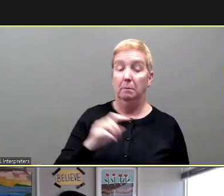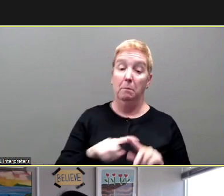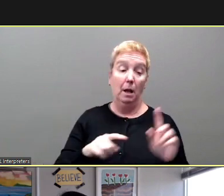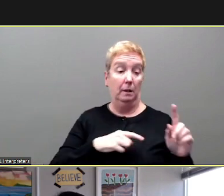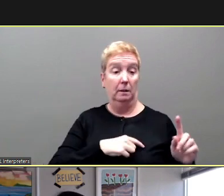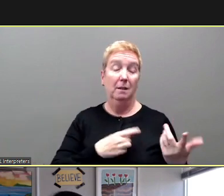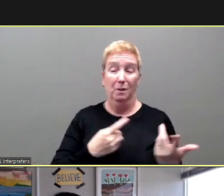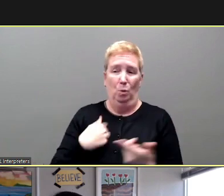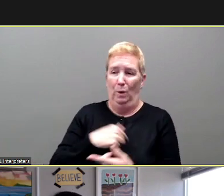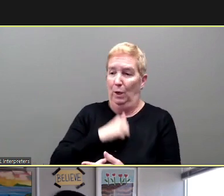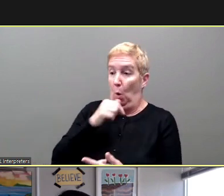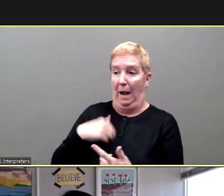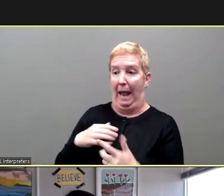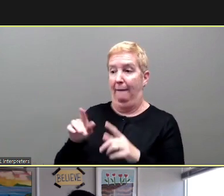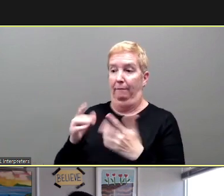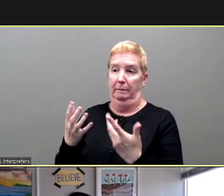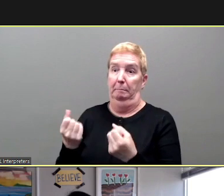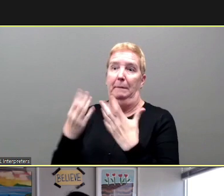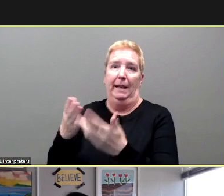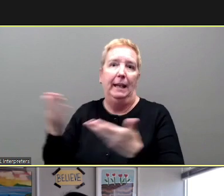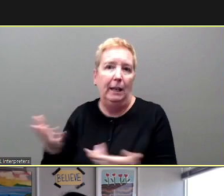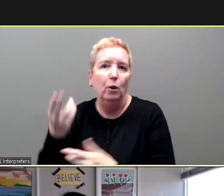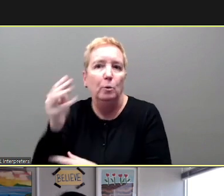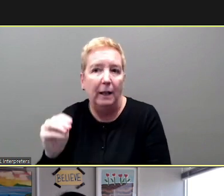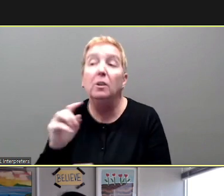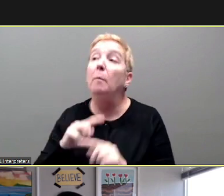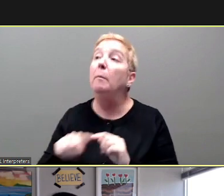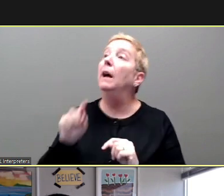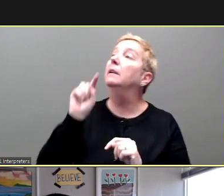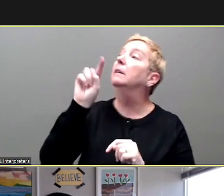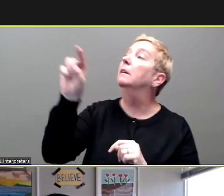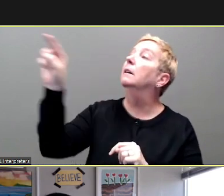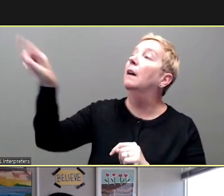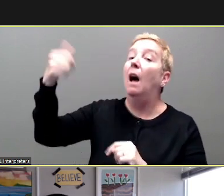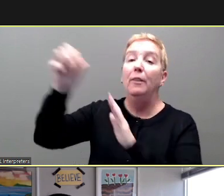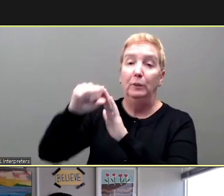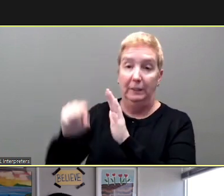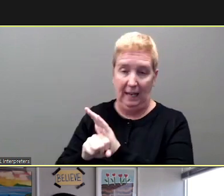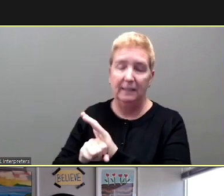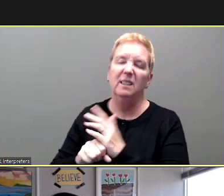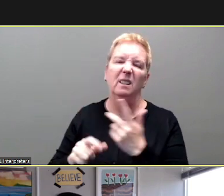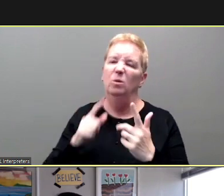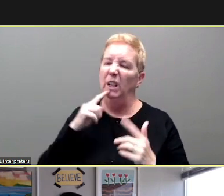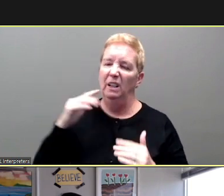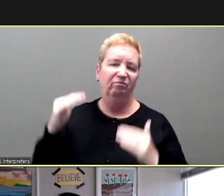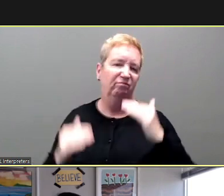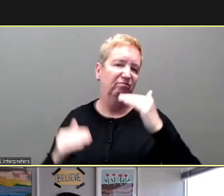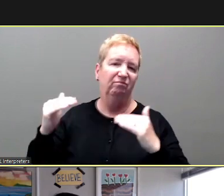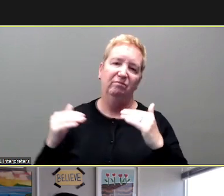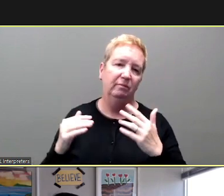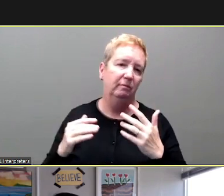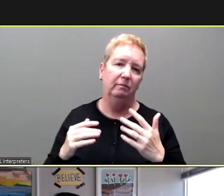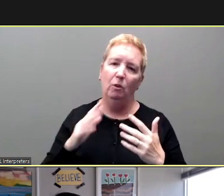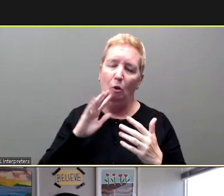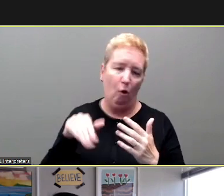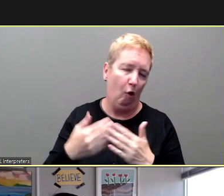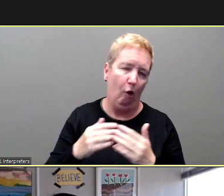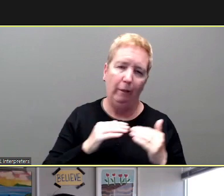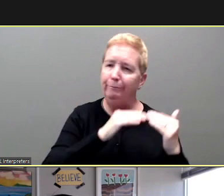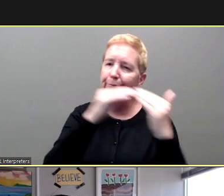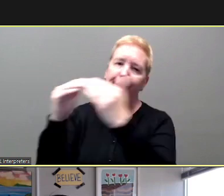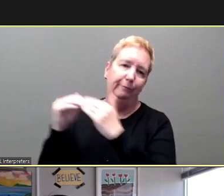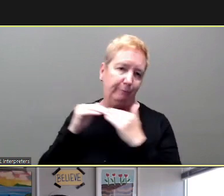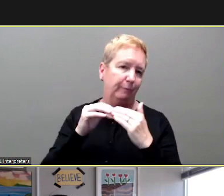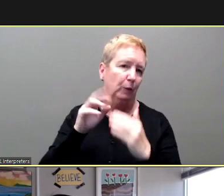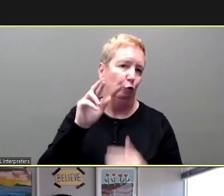have as many cases here. But around the United States, it's actually kind of equalizing between the different racial